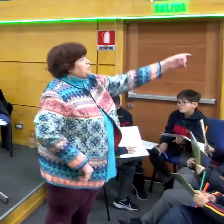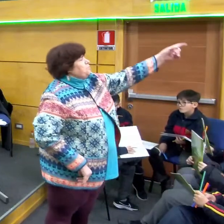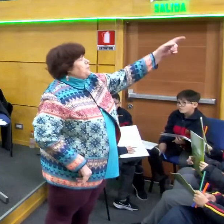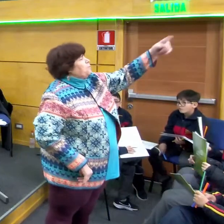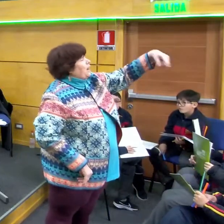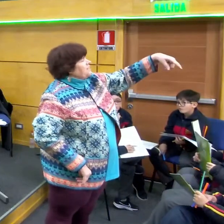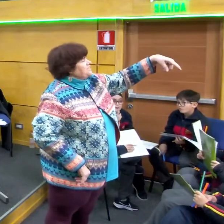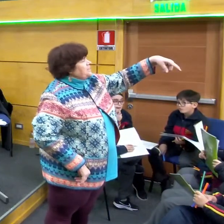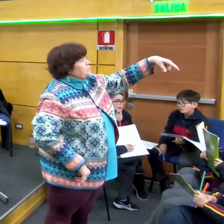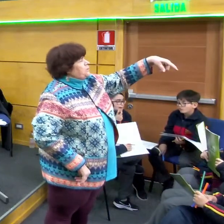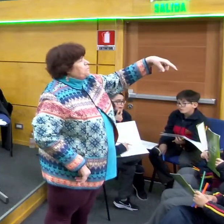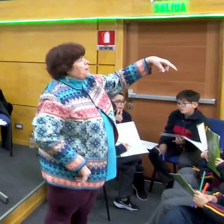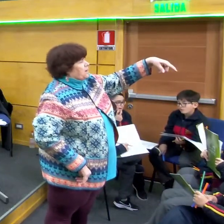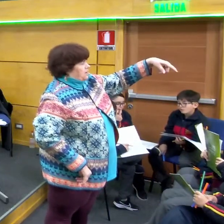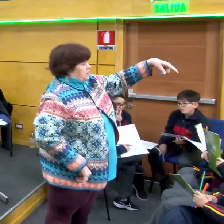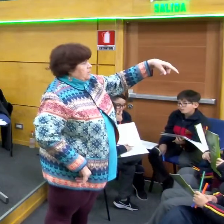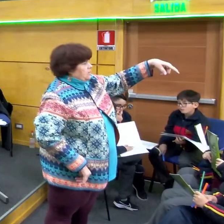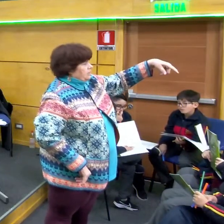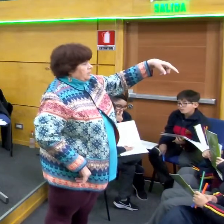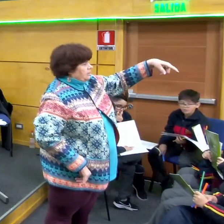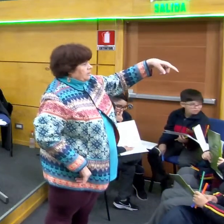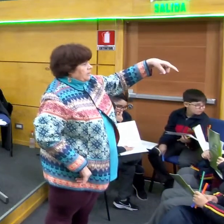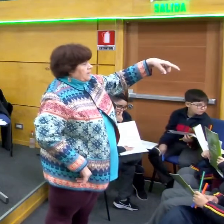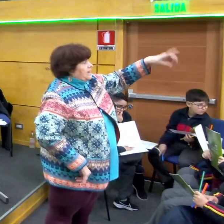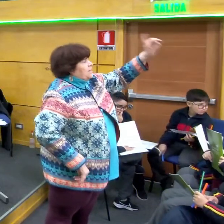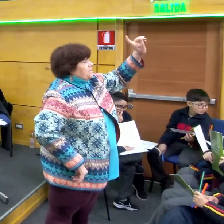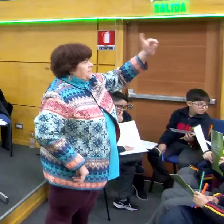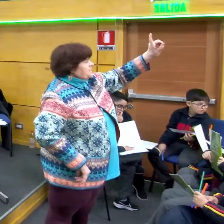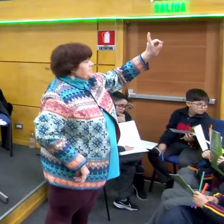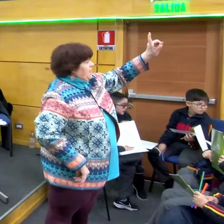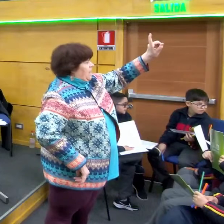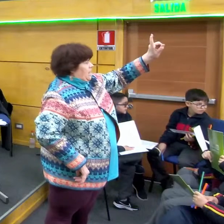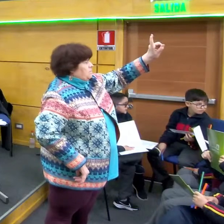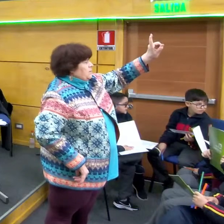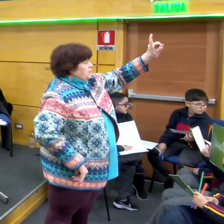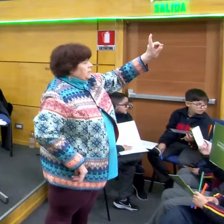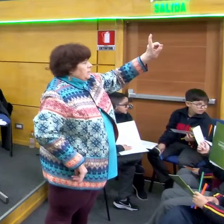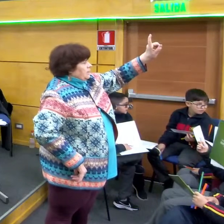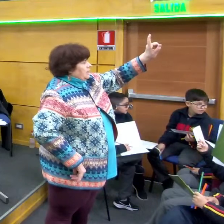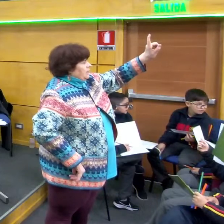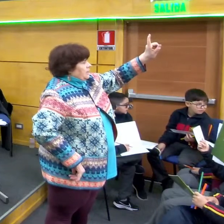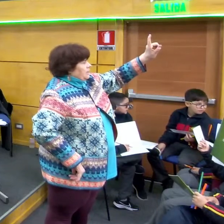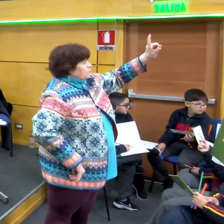Okay, you should be practicing with your partner. This time,